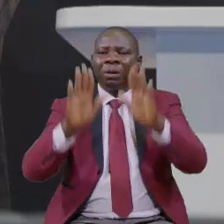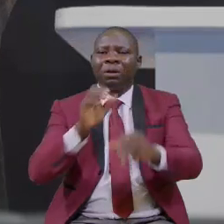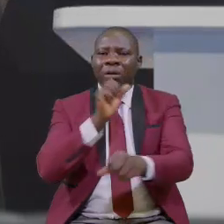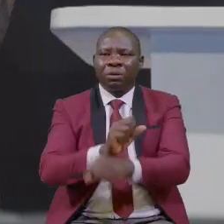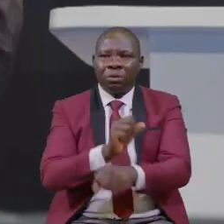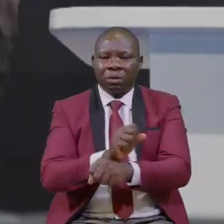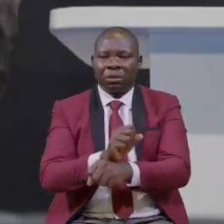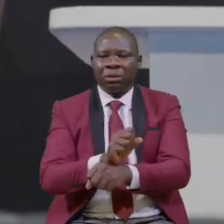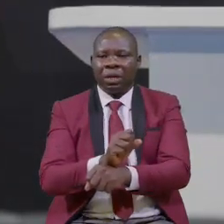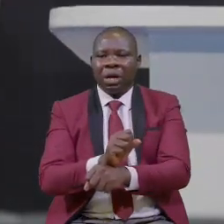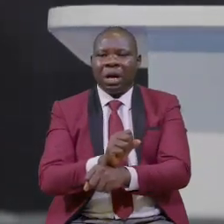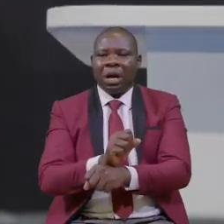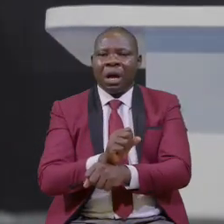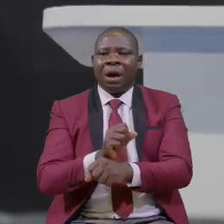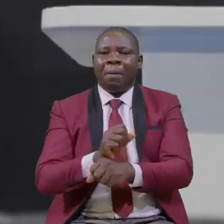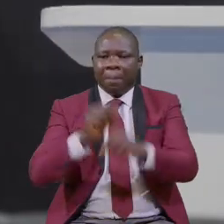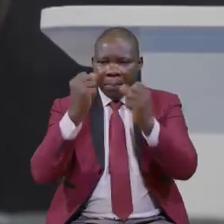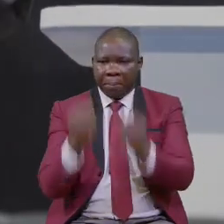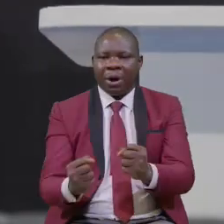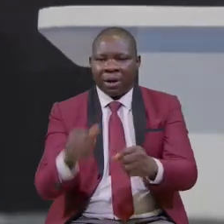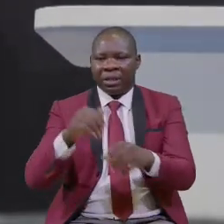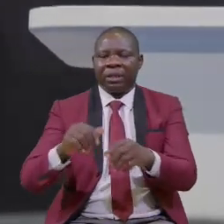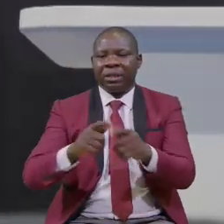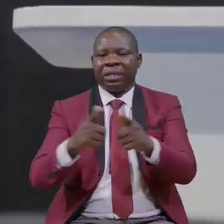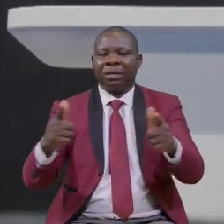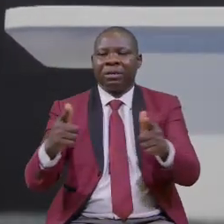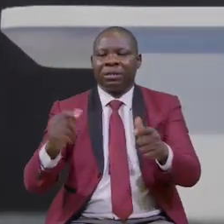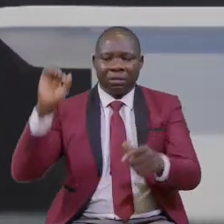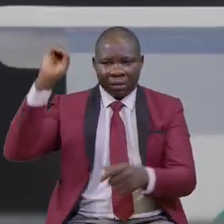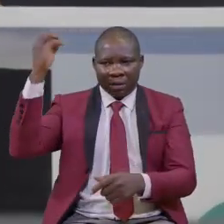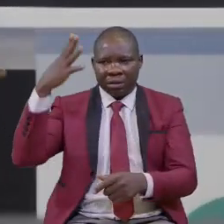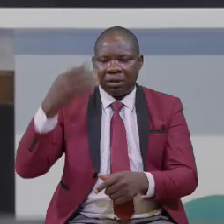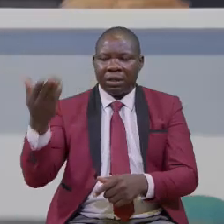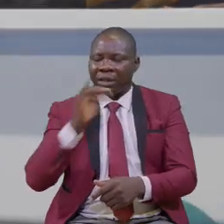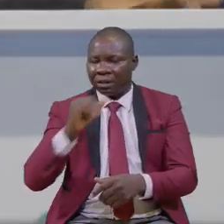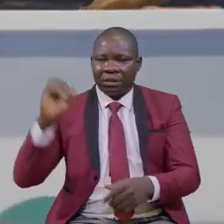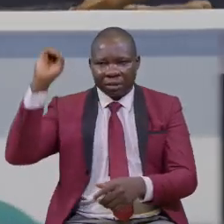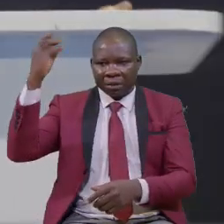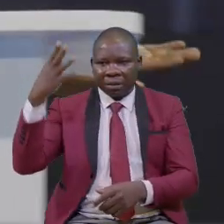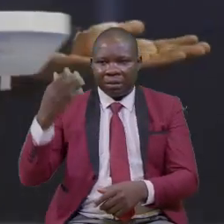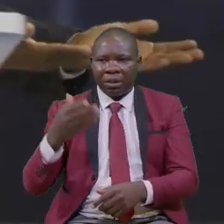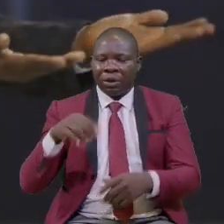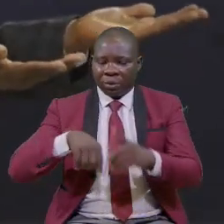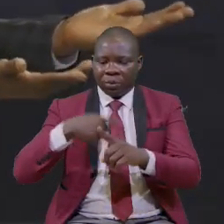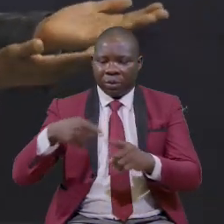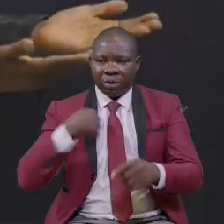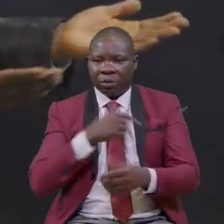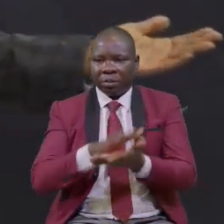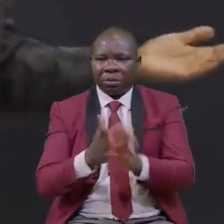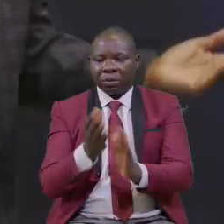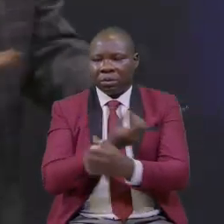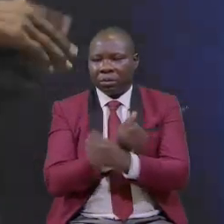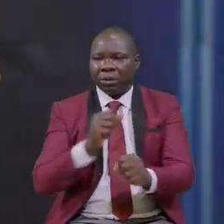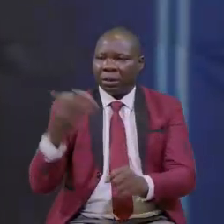in greater grace. There is grace, there's grace, we get saved. There's grace, we have forgiveness.